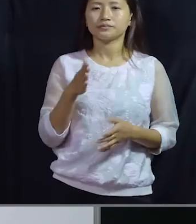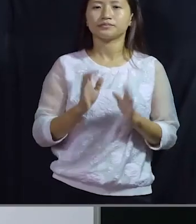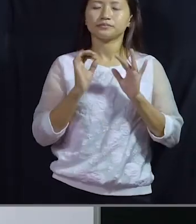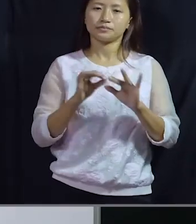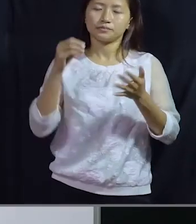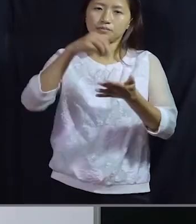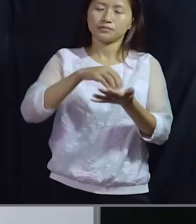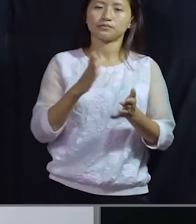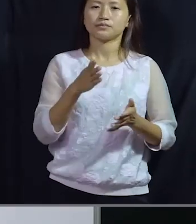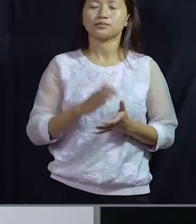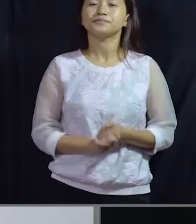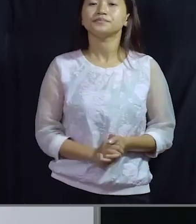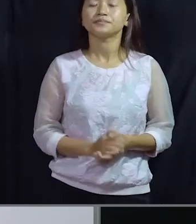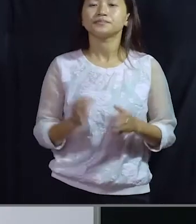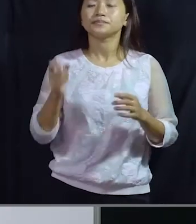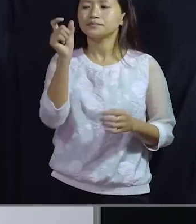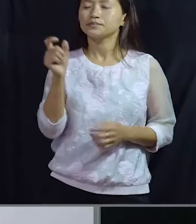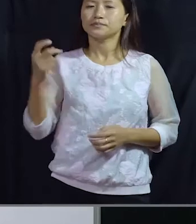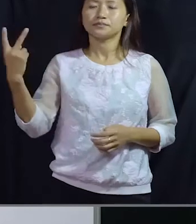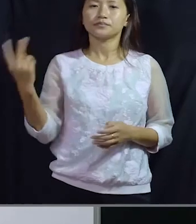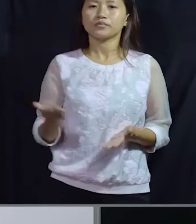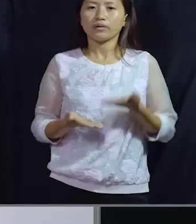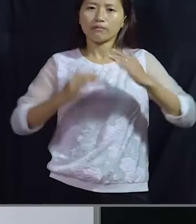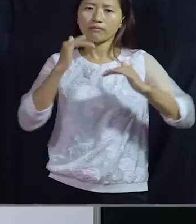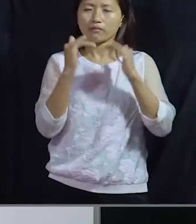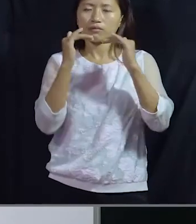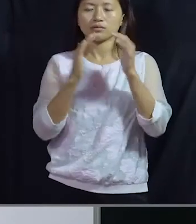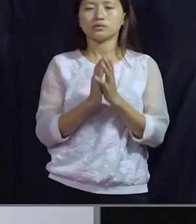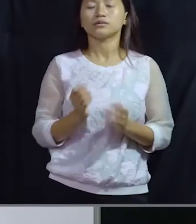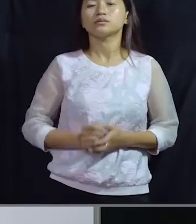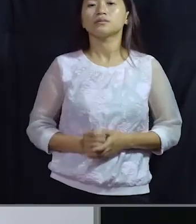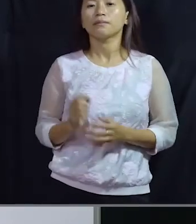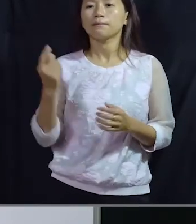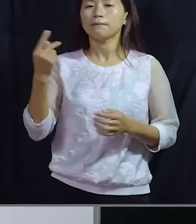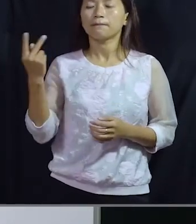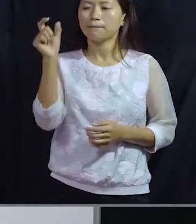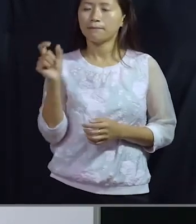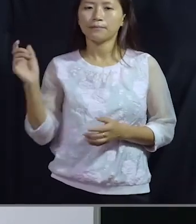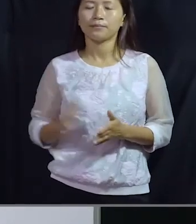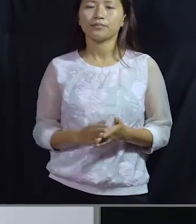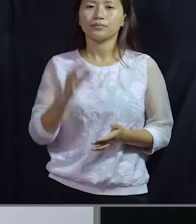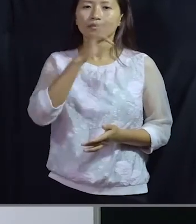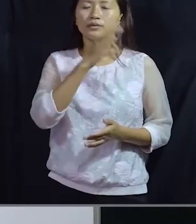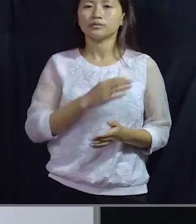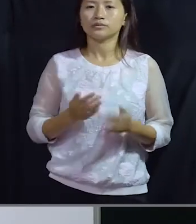that these partners are equal partners. So the profits are shared